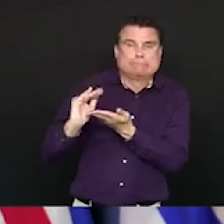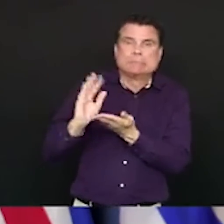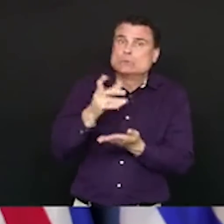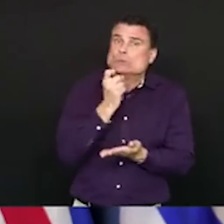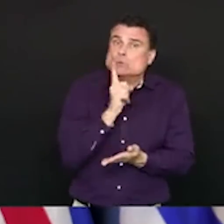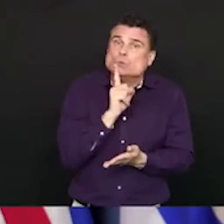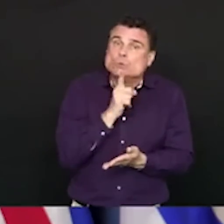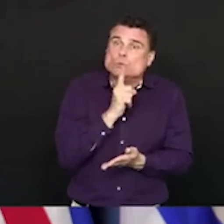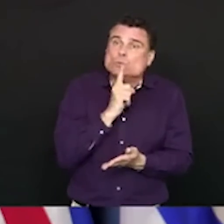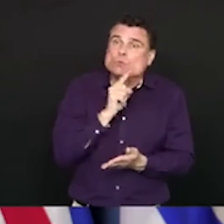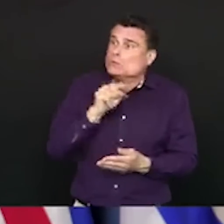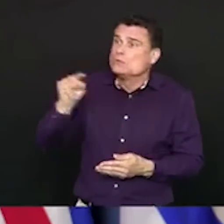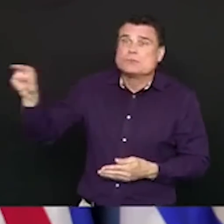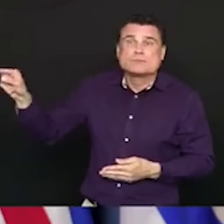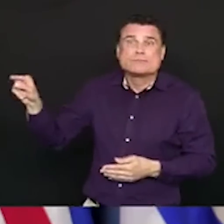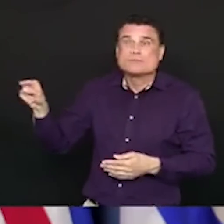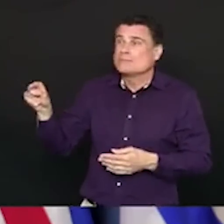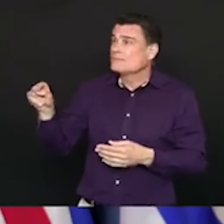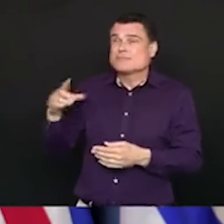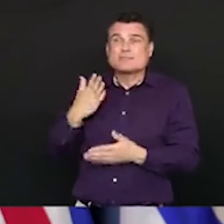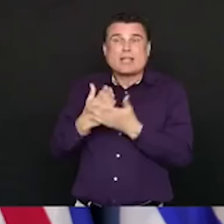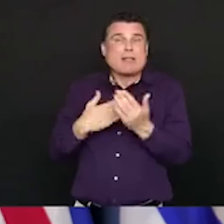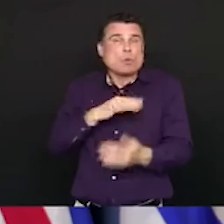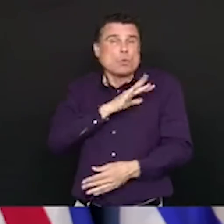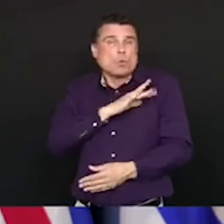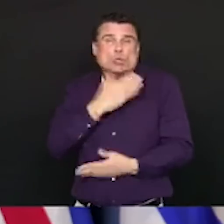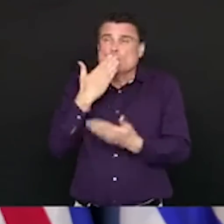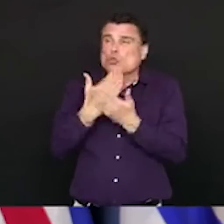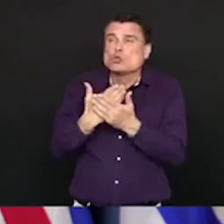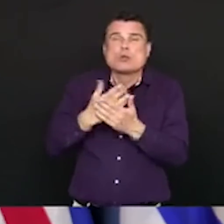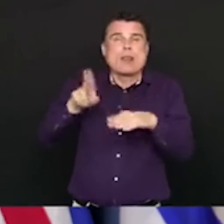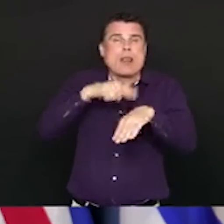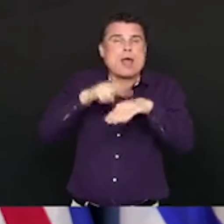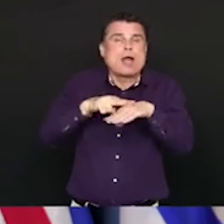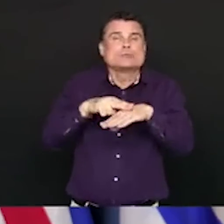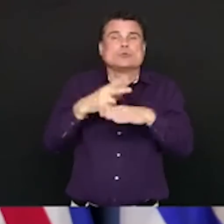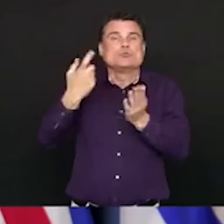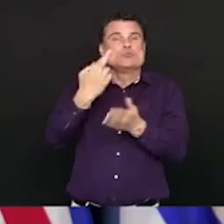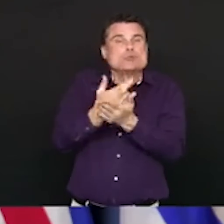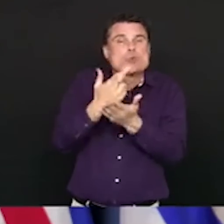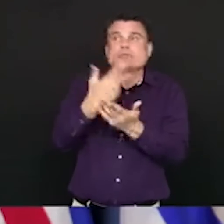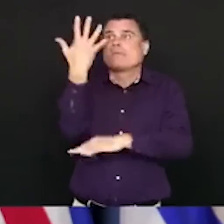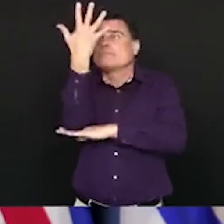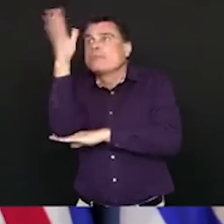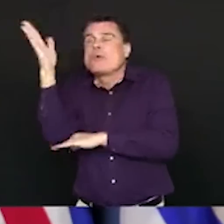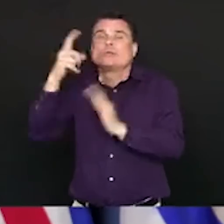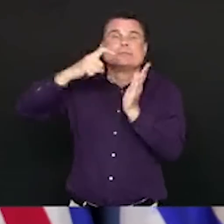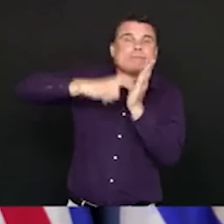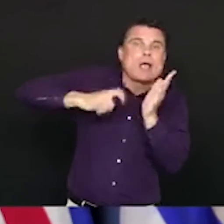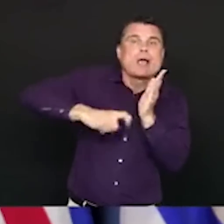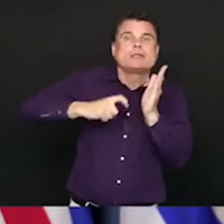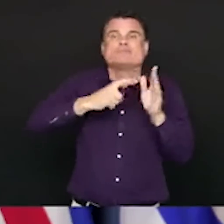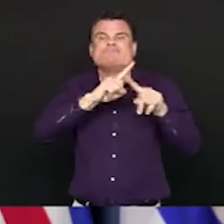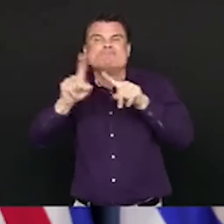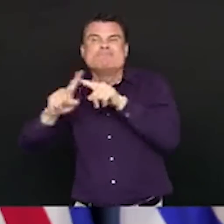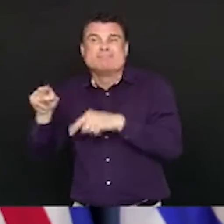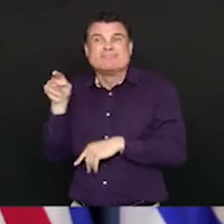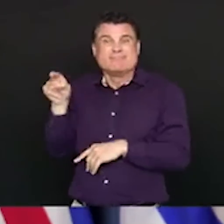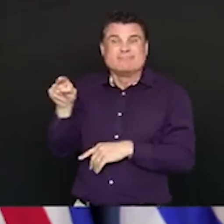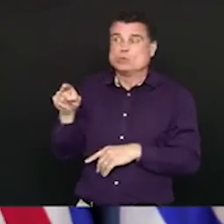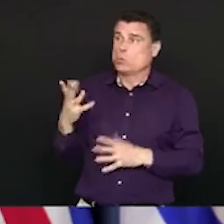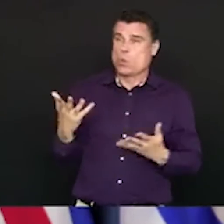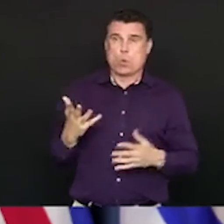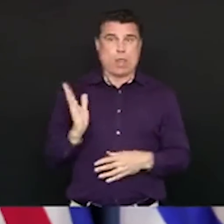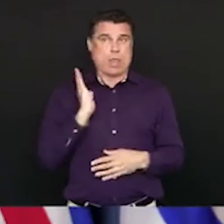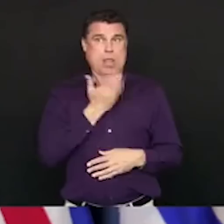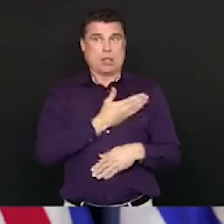has helped us carry on, the value of being in the same time zone as Hollywood, all of those things have not gone away. All we've